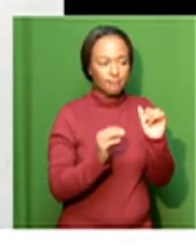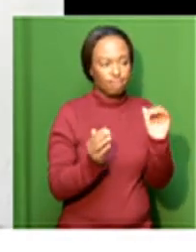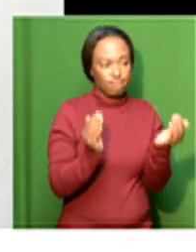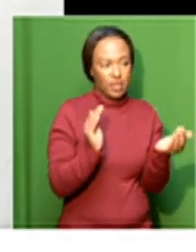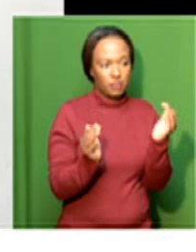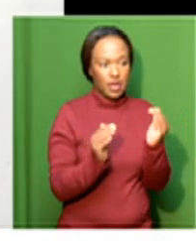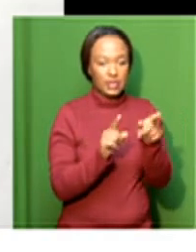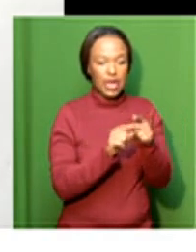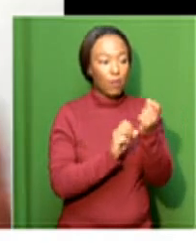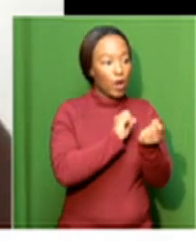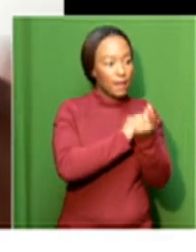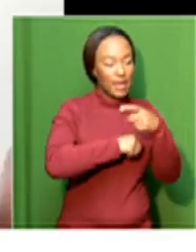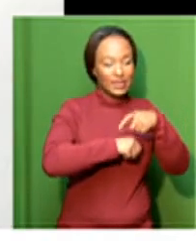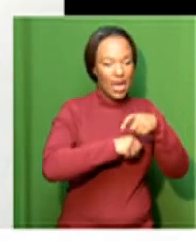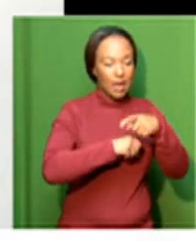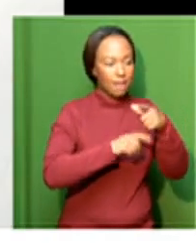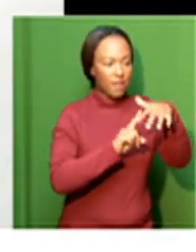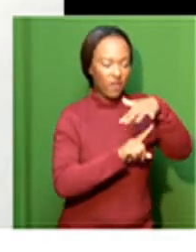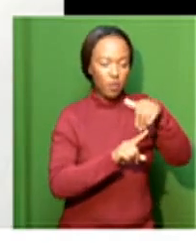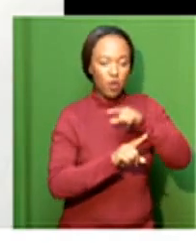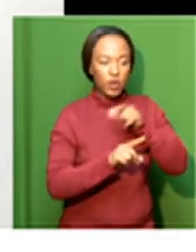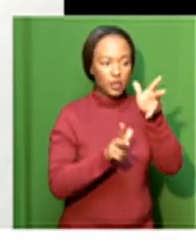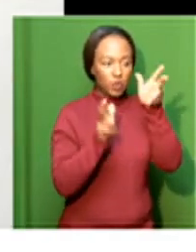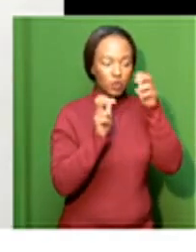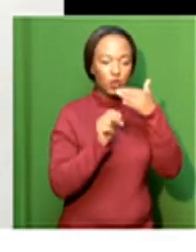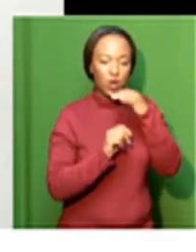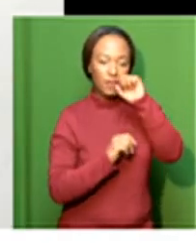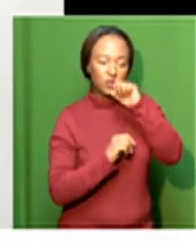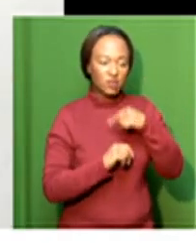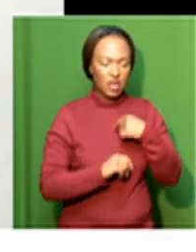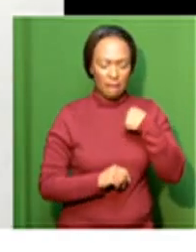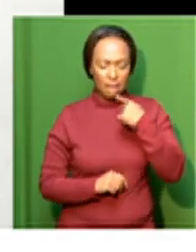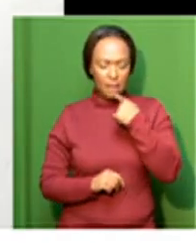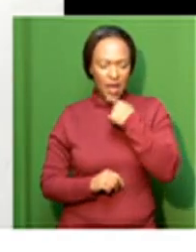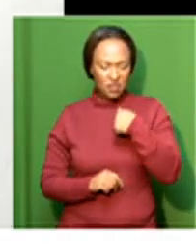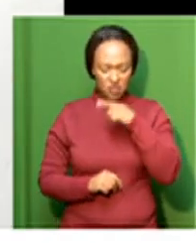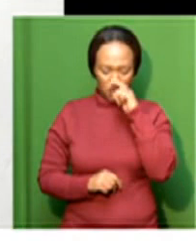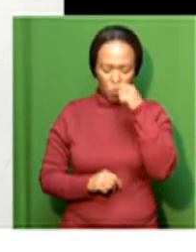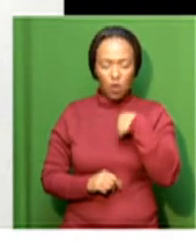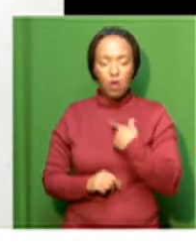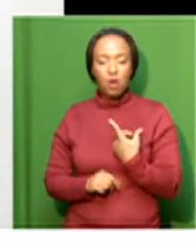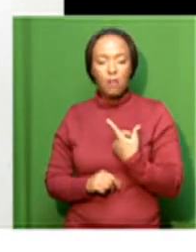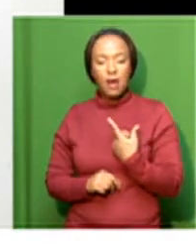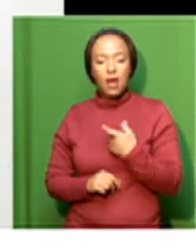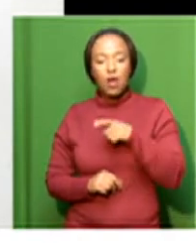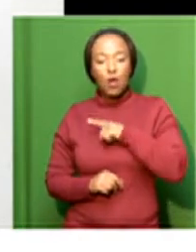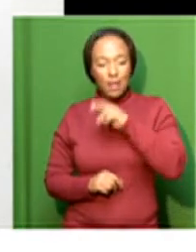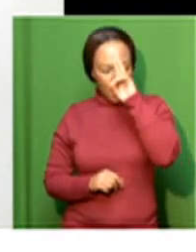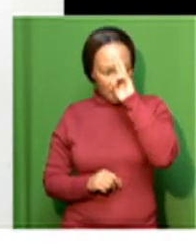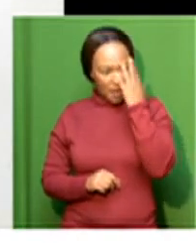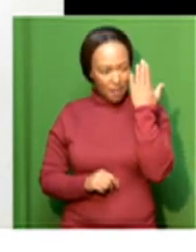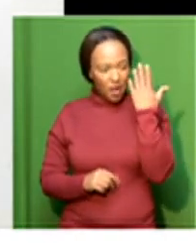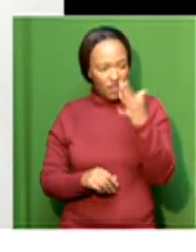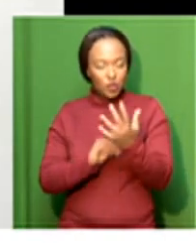what is happening around that time. When you listen to my music, when you listen to Batinya Toma, you'll be like, I remember, man, at this time, this is what was happening